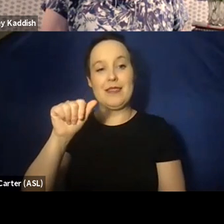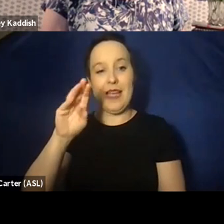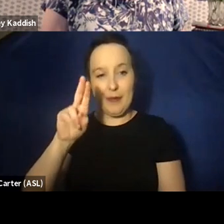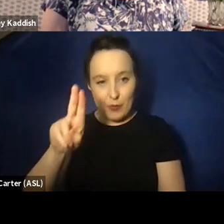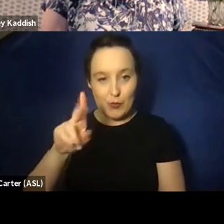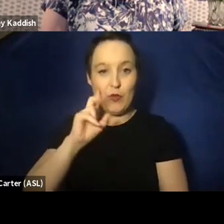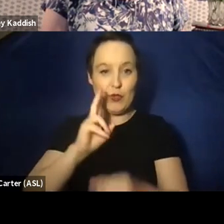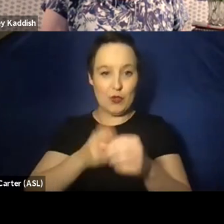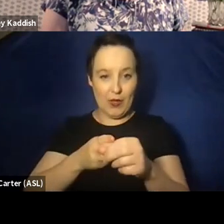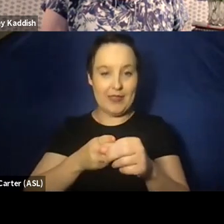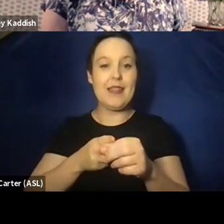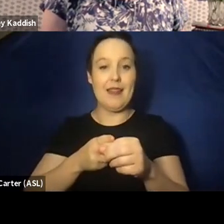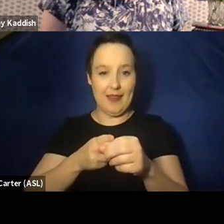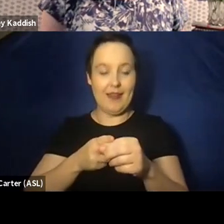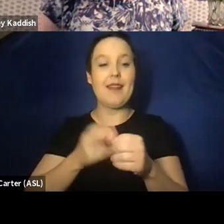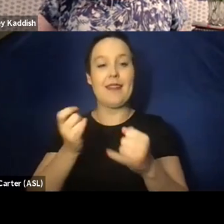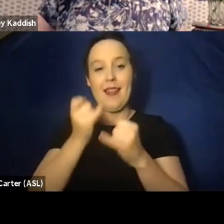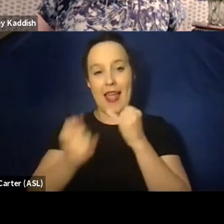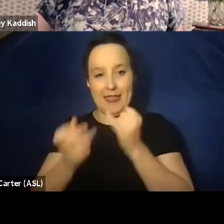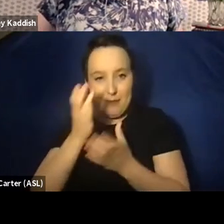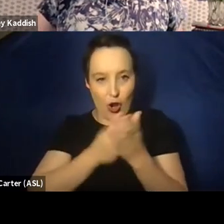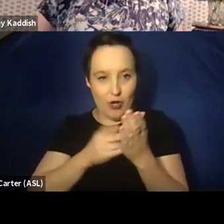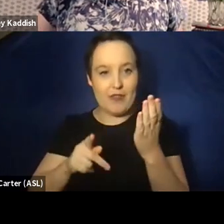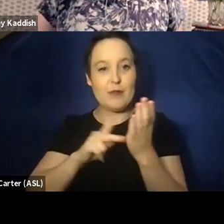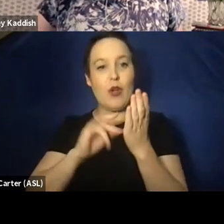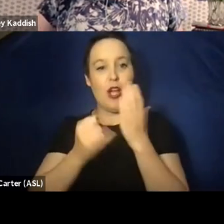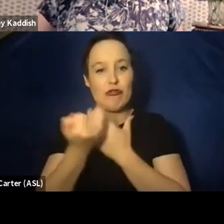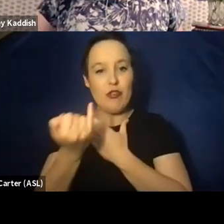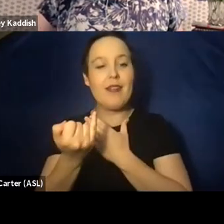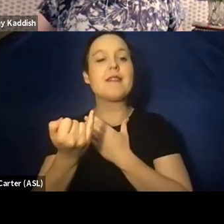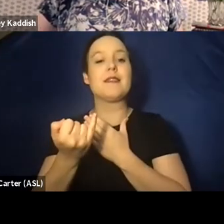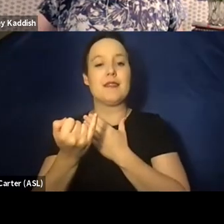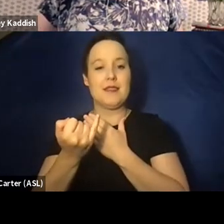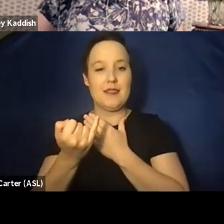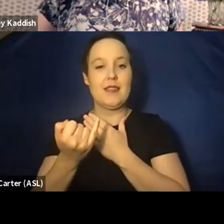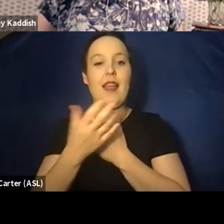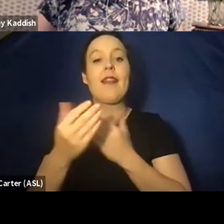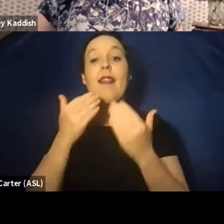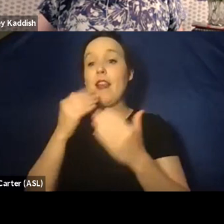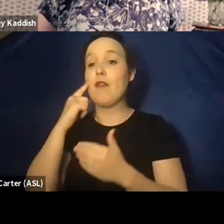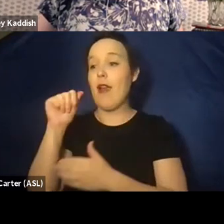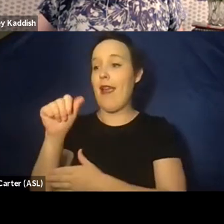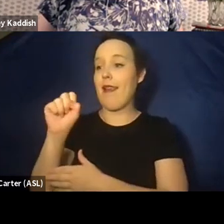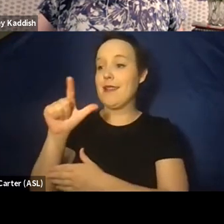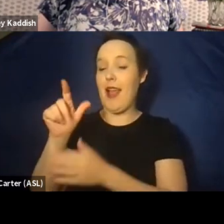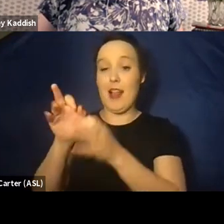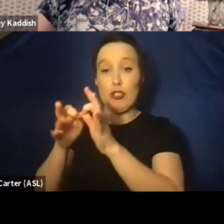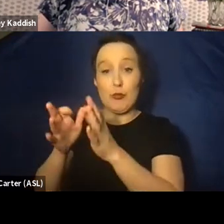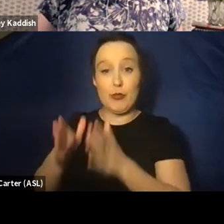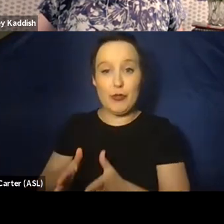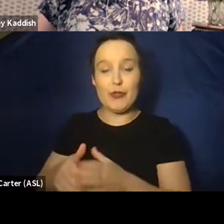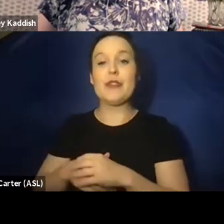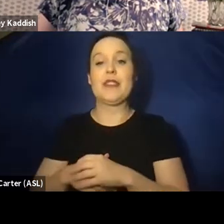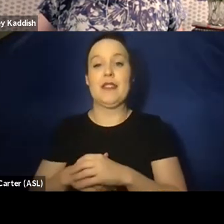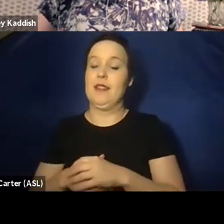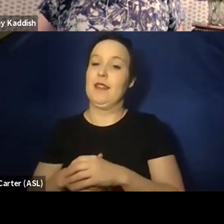us at the last stretch of this project and for moderating this. Thank you, our ASL interpreters.